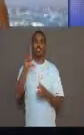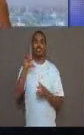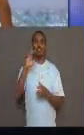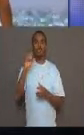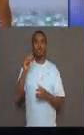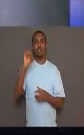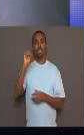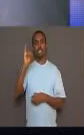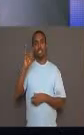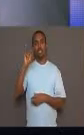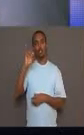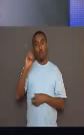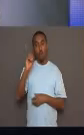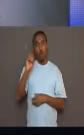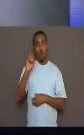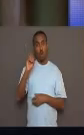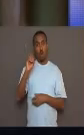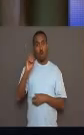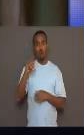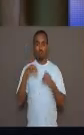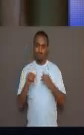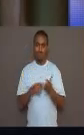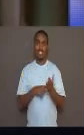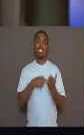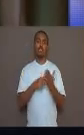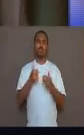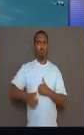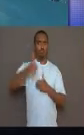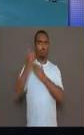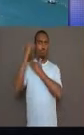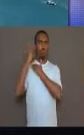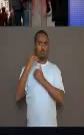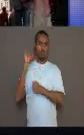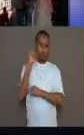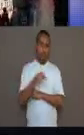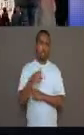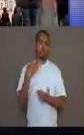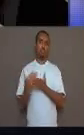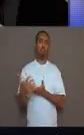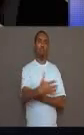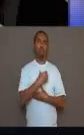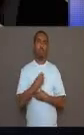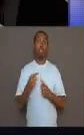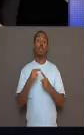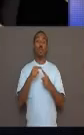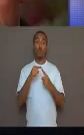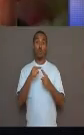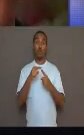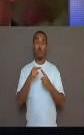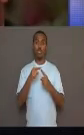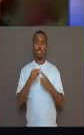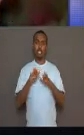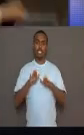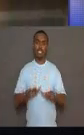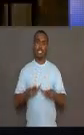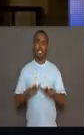Casino Royale in Montenegro. Le Chiffre must win back his money in order to stay